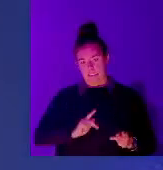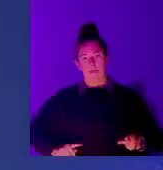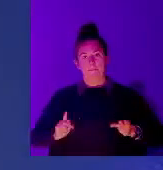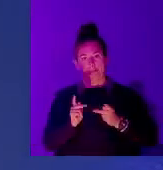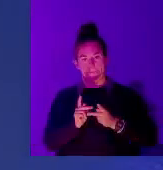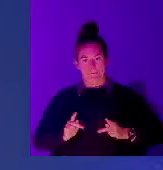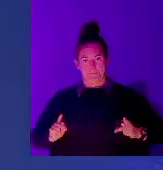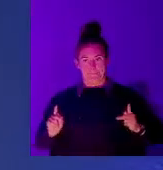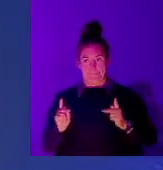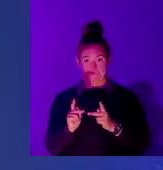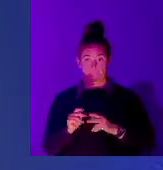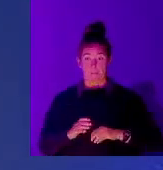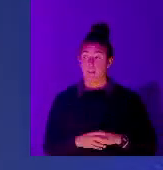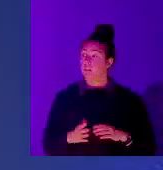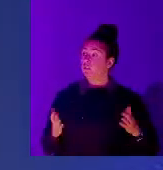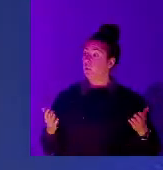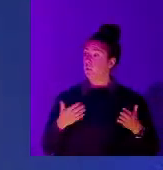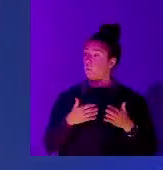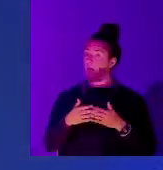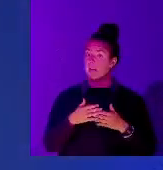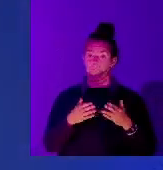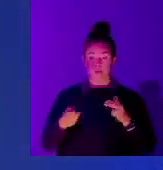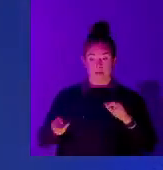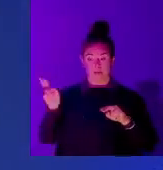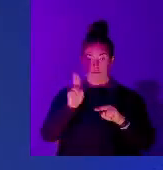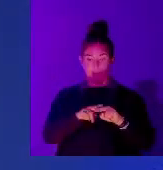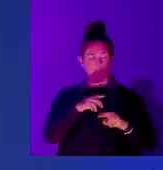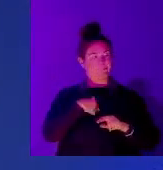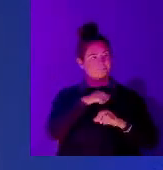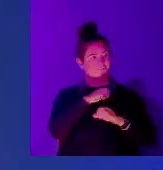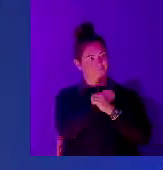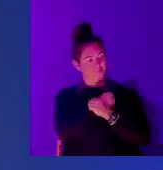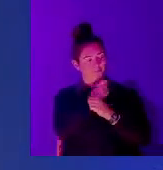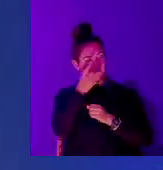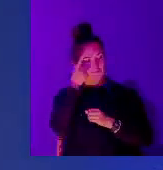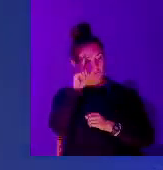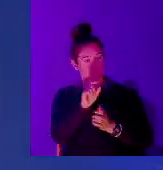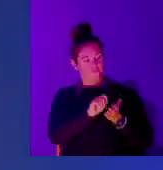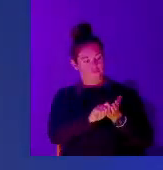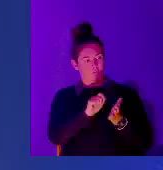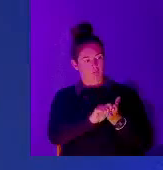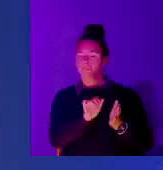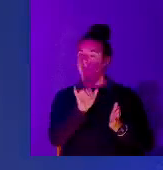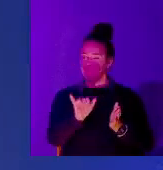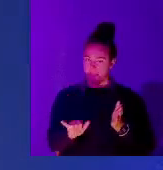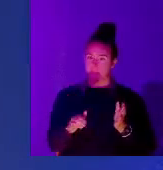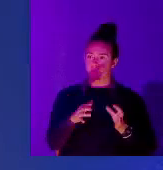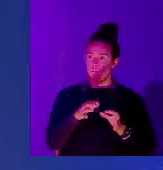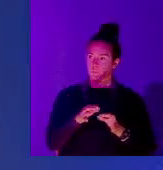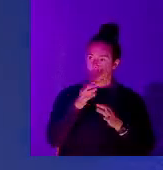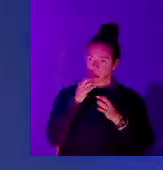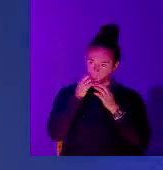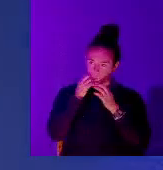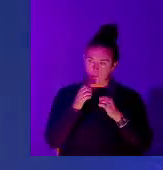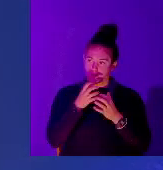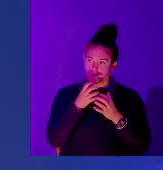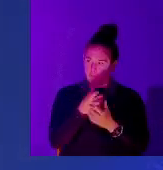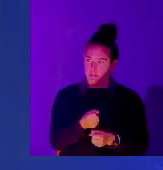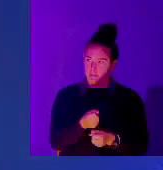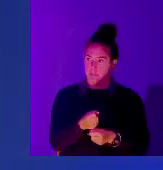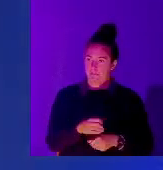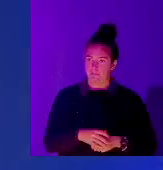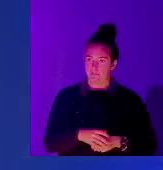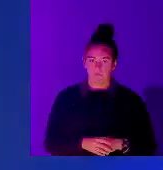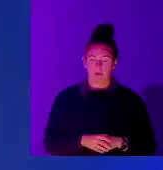for Scripture and our trust in Scripture is worth trusting as coming from God. A true lover of God will also